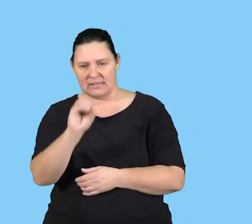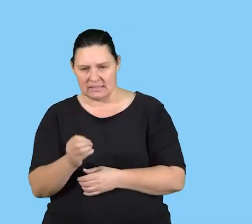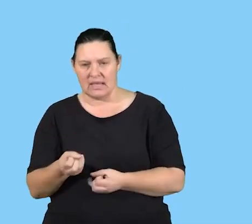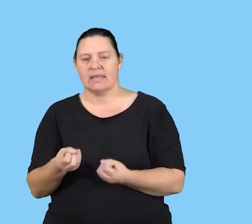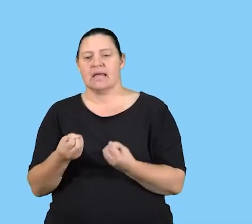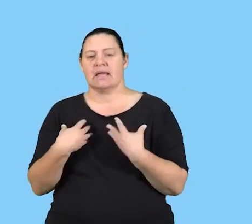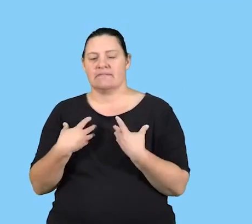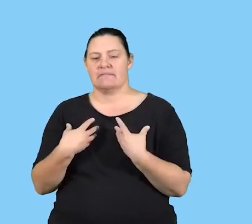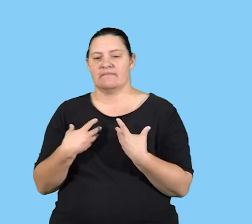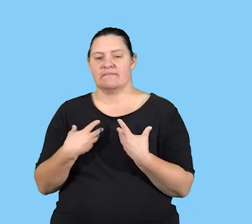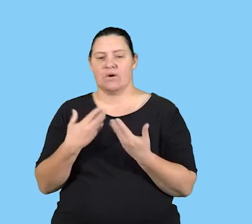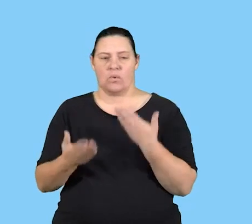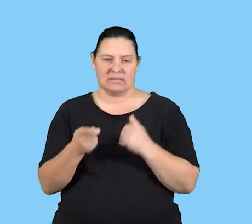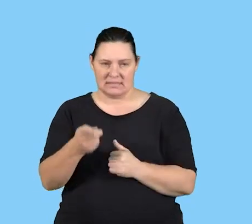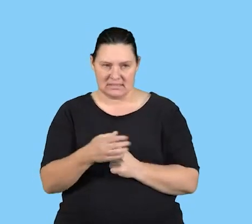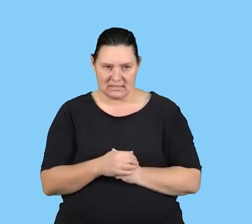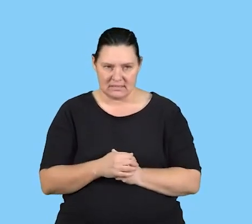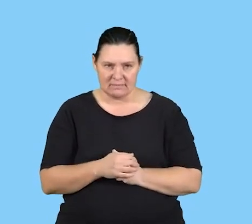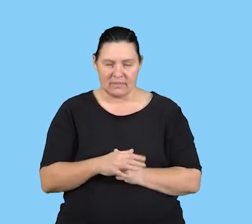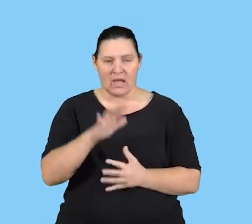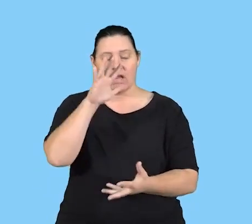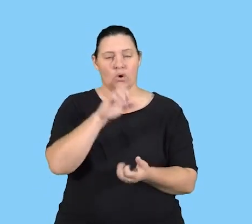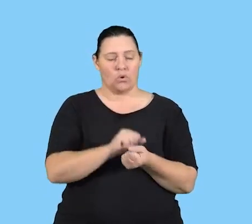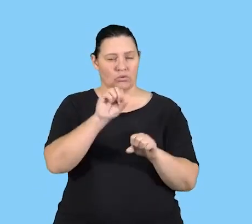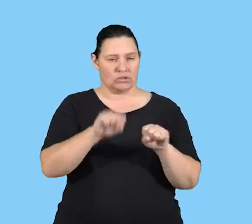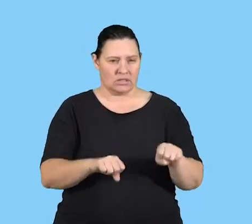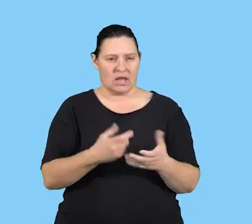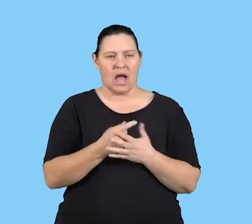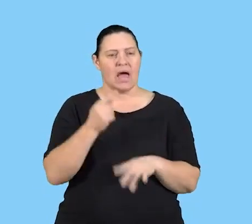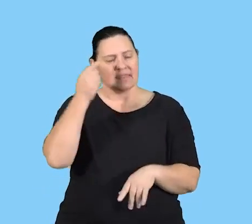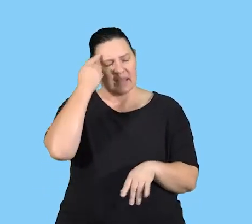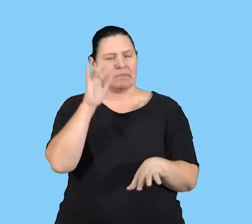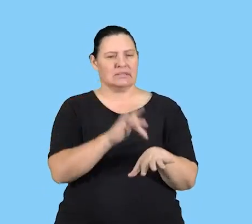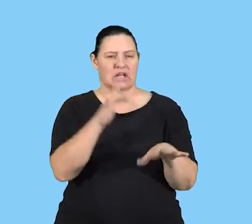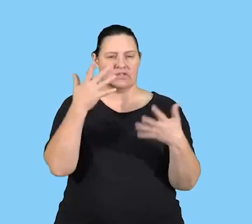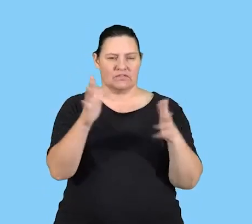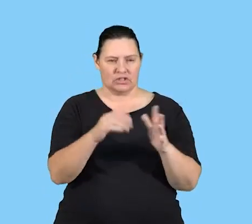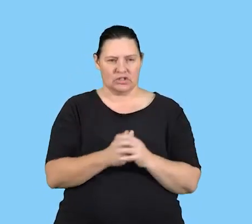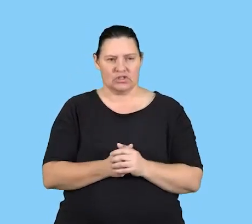give us those weightings. In conclusion, colleagues, I think I've touched